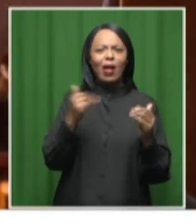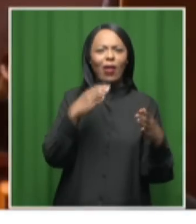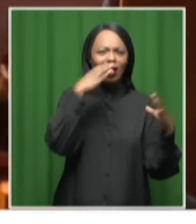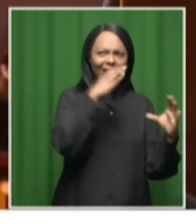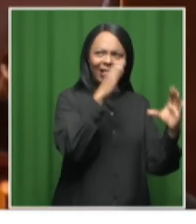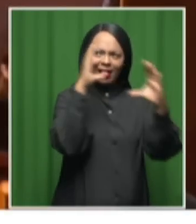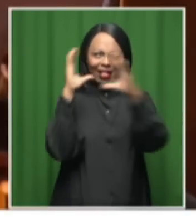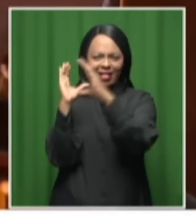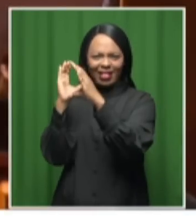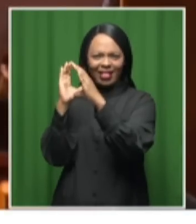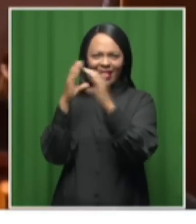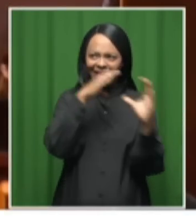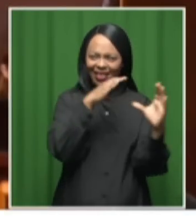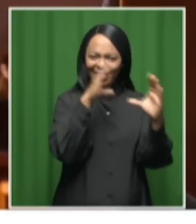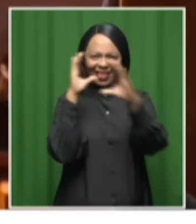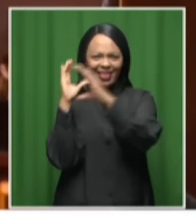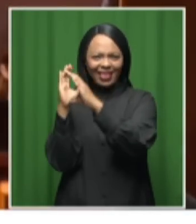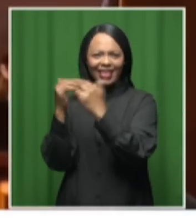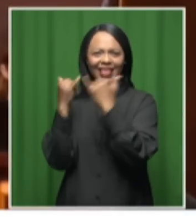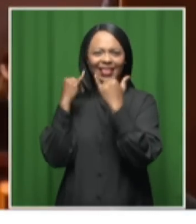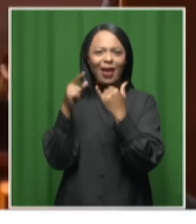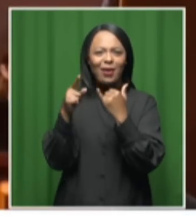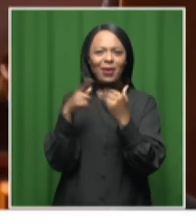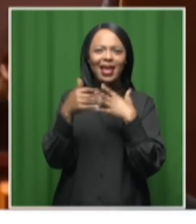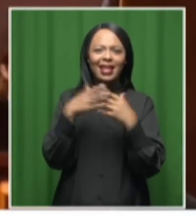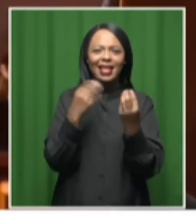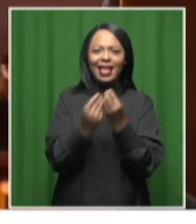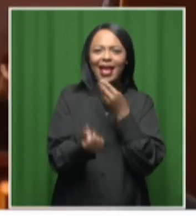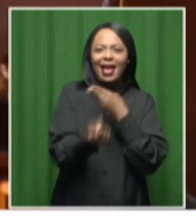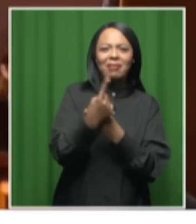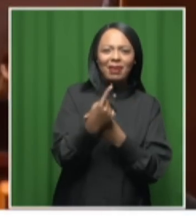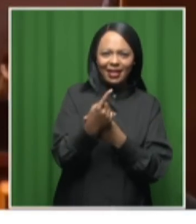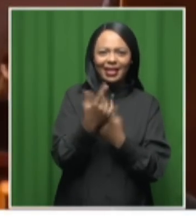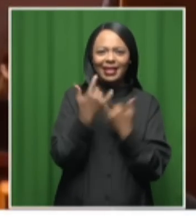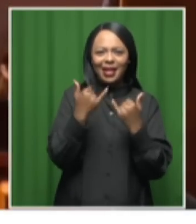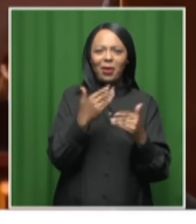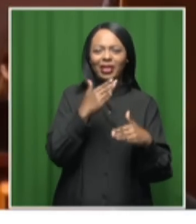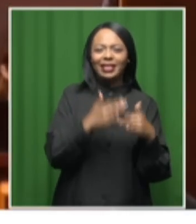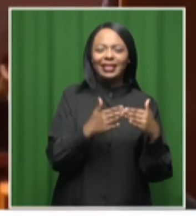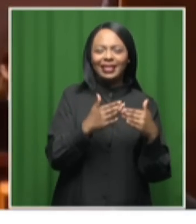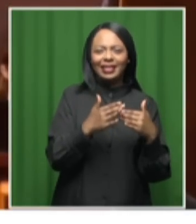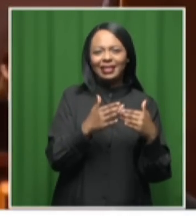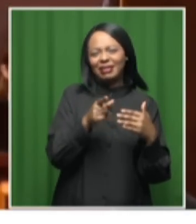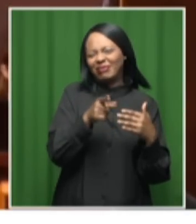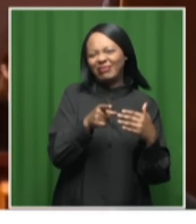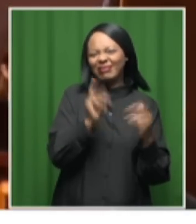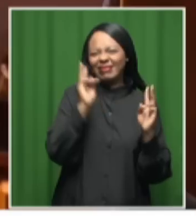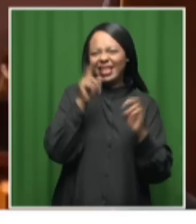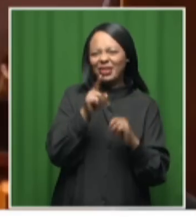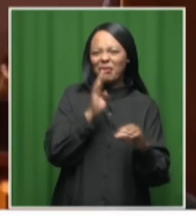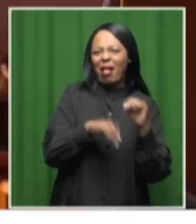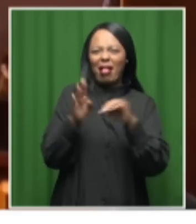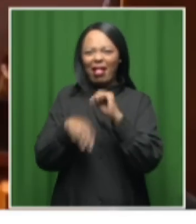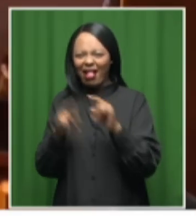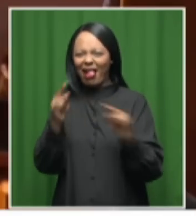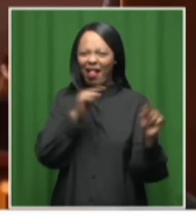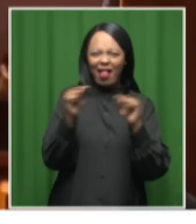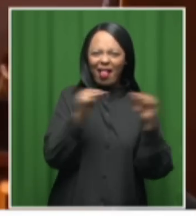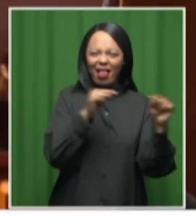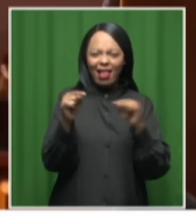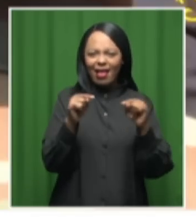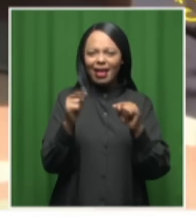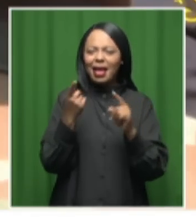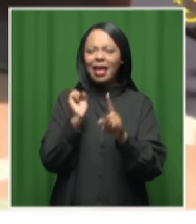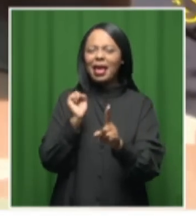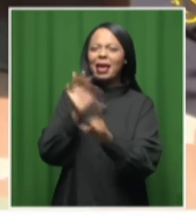our aim is being taken off the ball right now with everything that's happening on the sidelines. But let's talk to this. What are the implications of all of